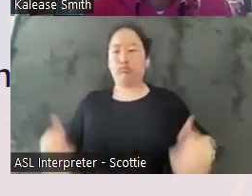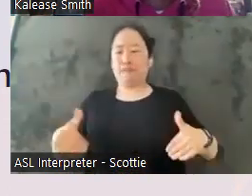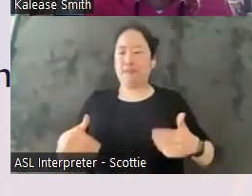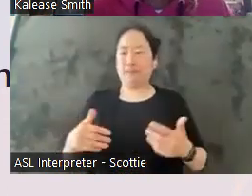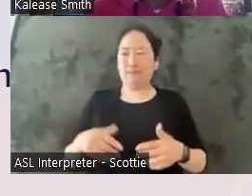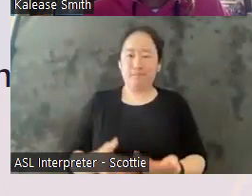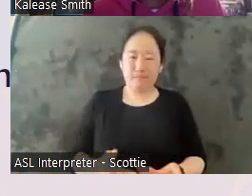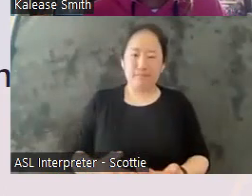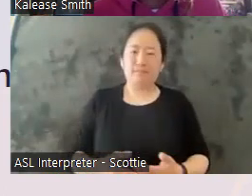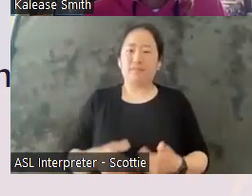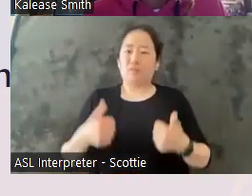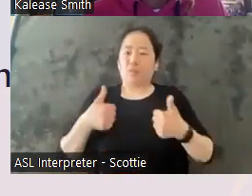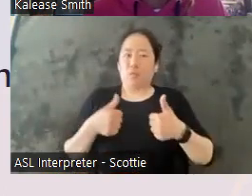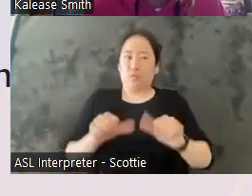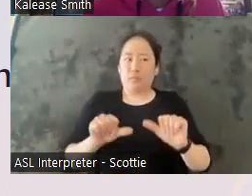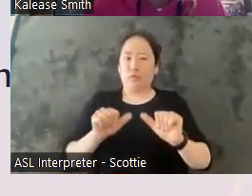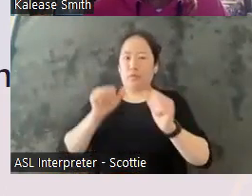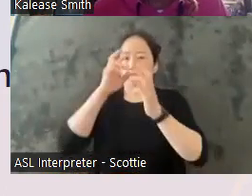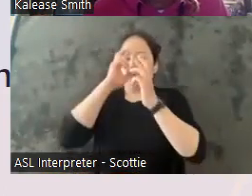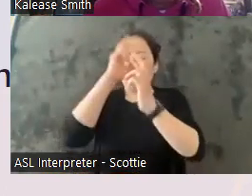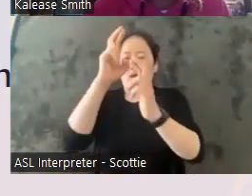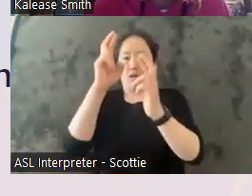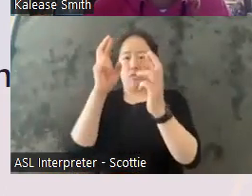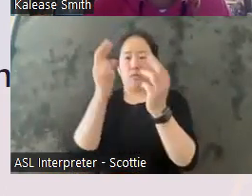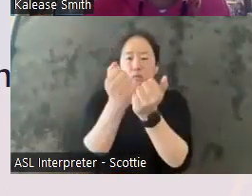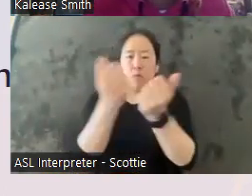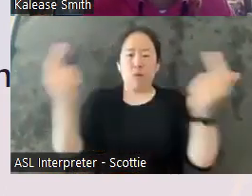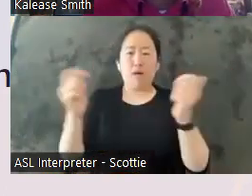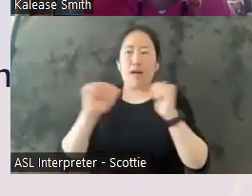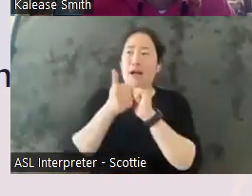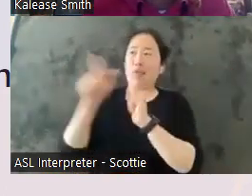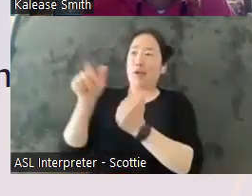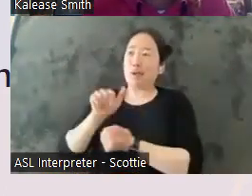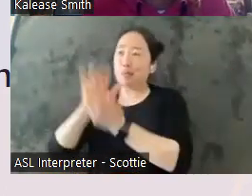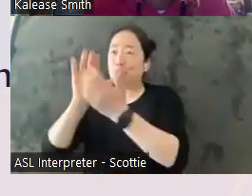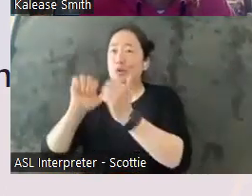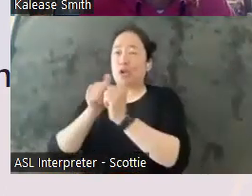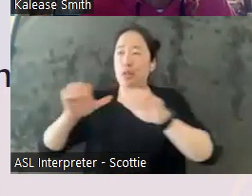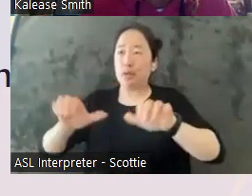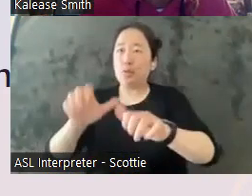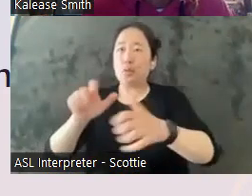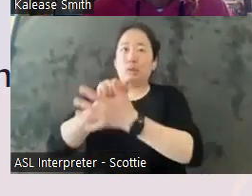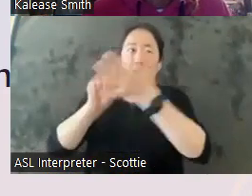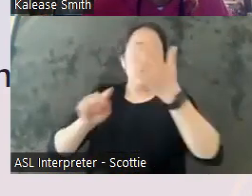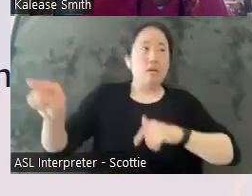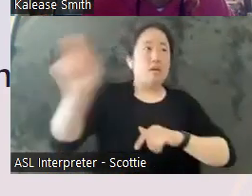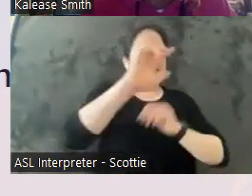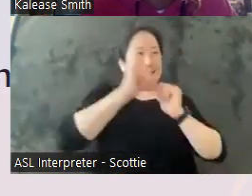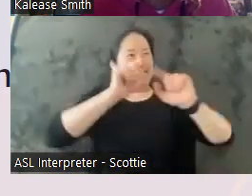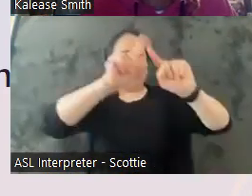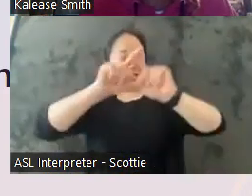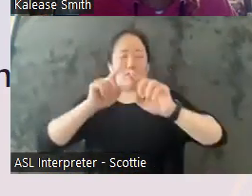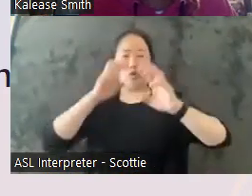respect everybody and how everybody likes to do things and how everybody is different,